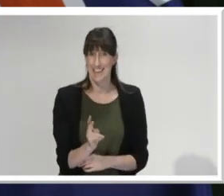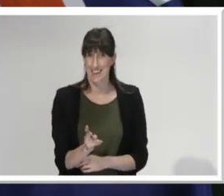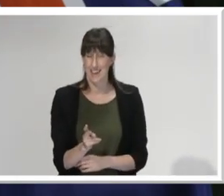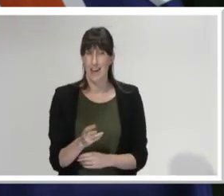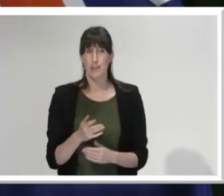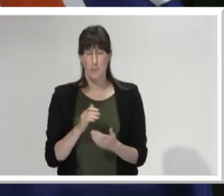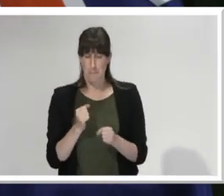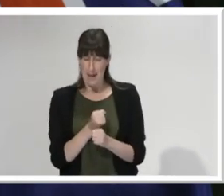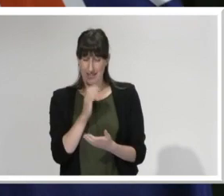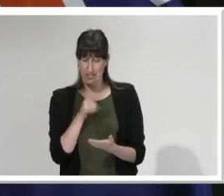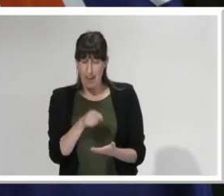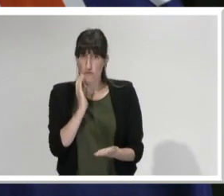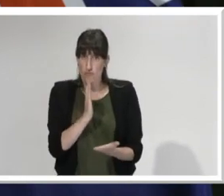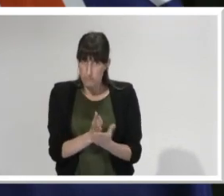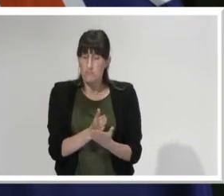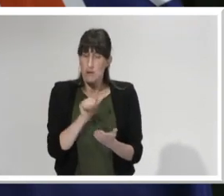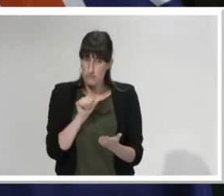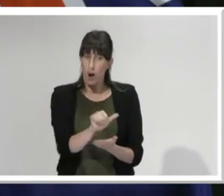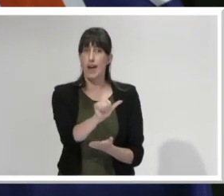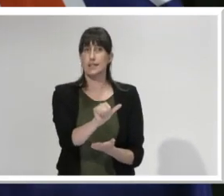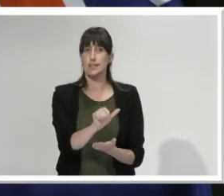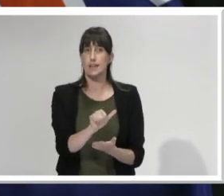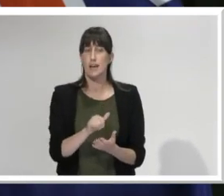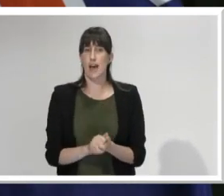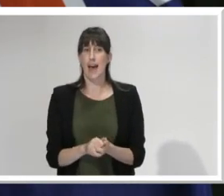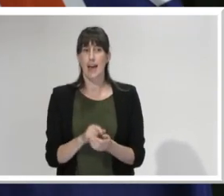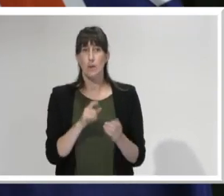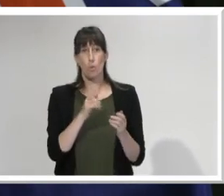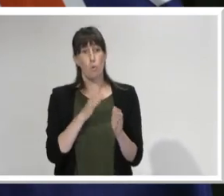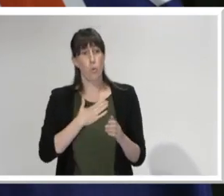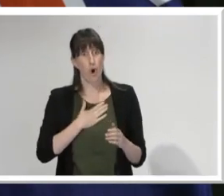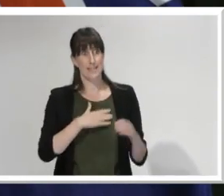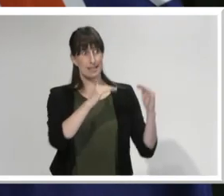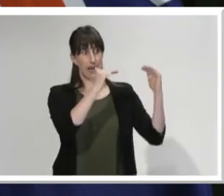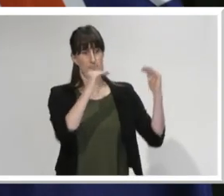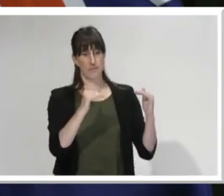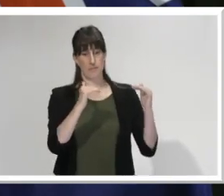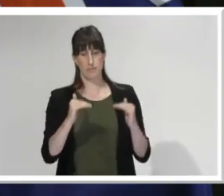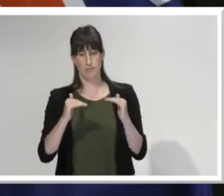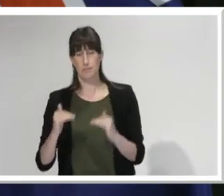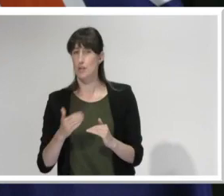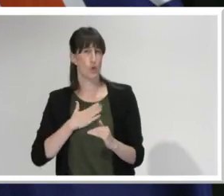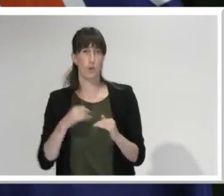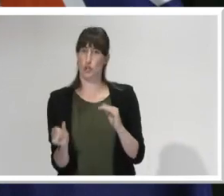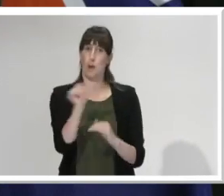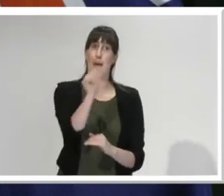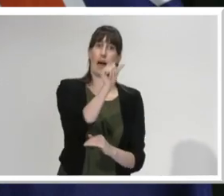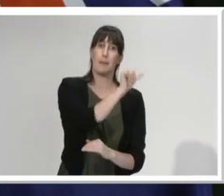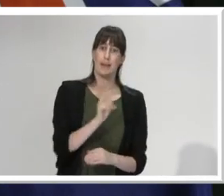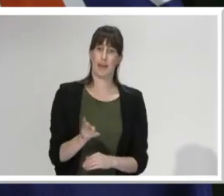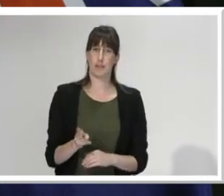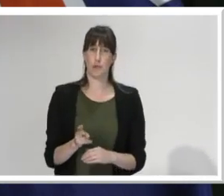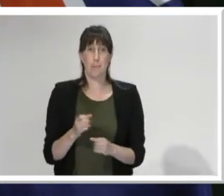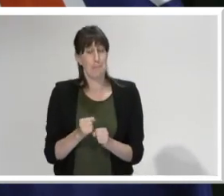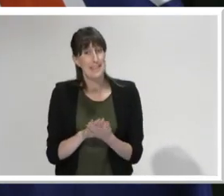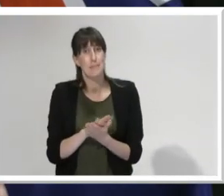want to give them a plan, and I want it to be a path that stays in one direction. The minor exceptions of bubbles, should they include people